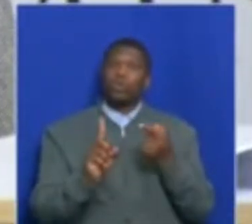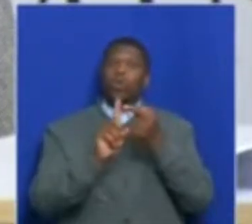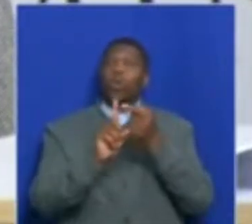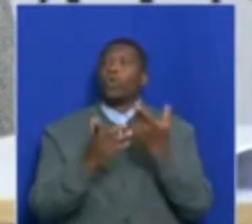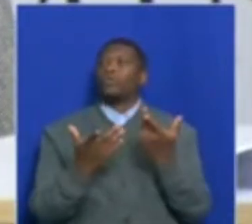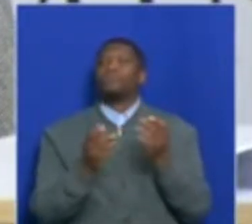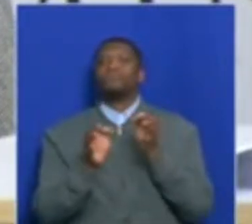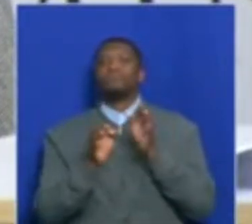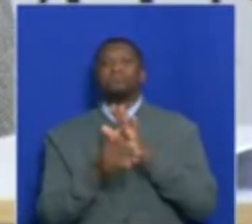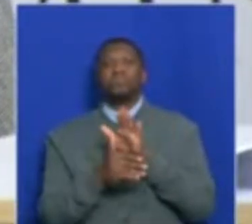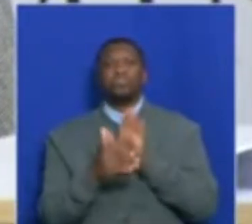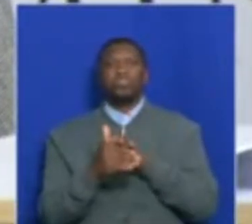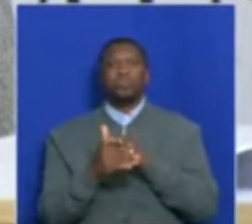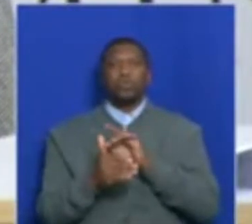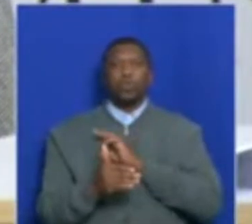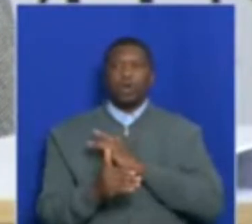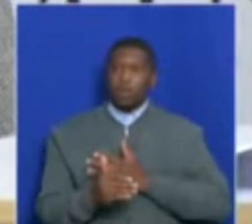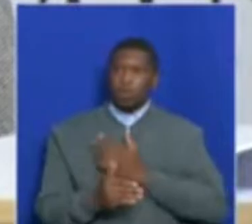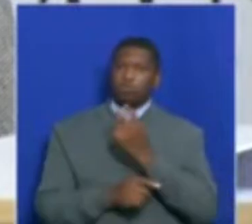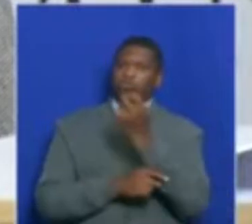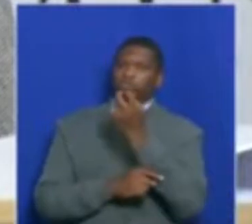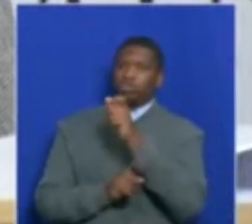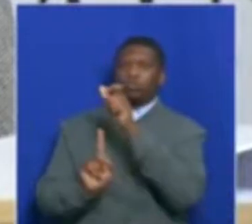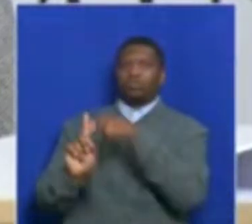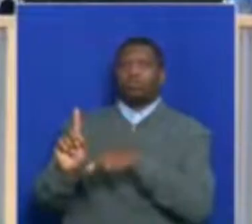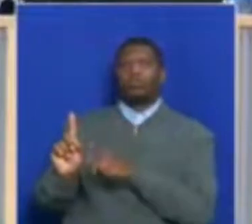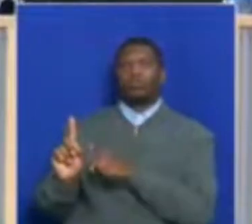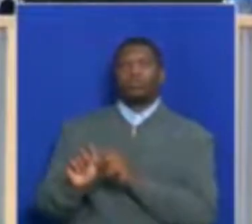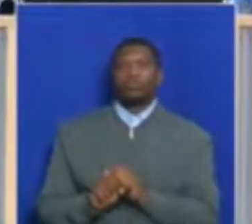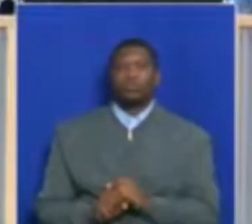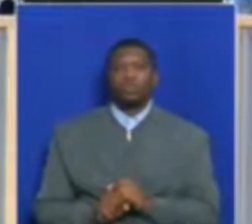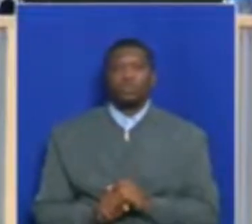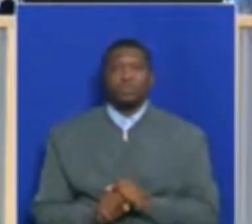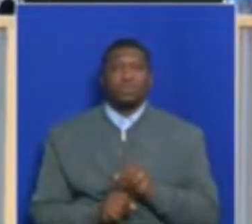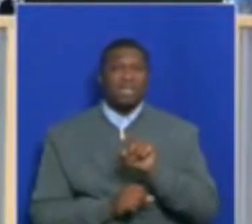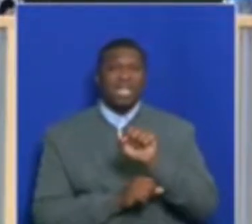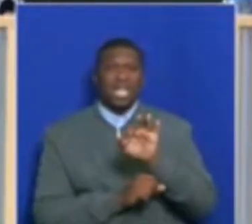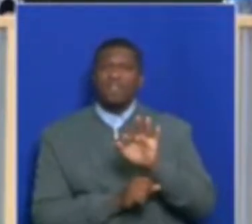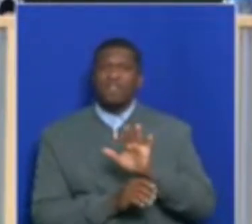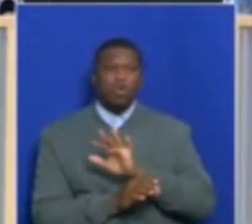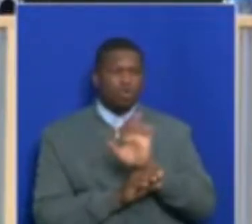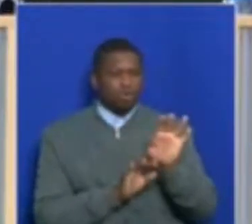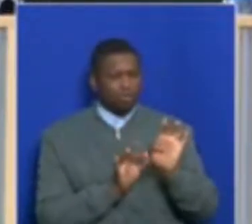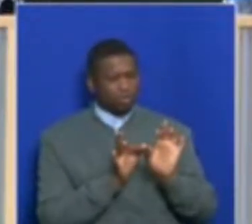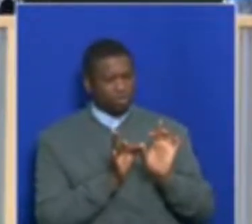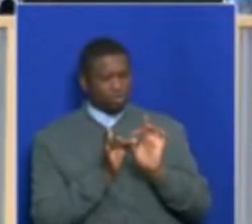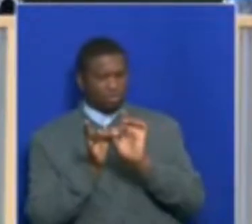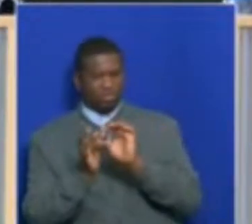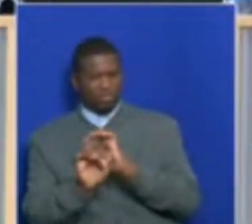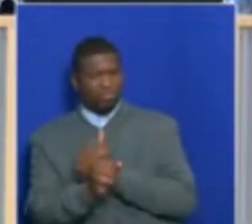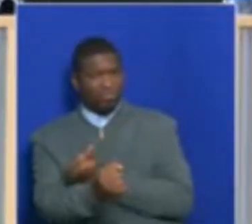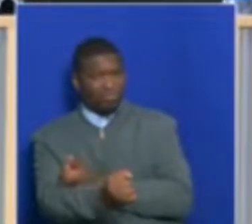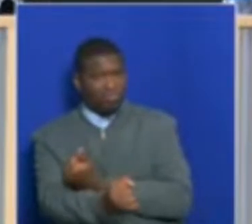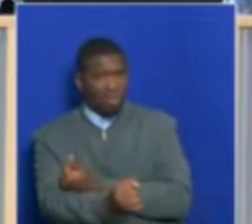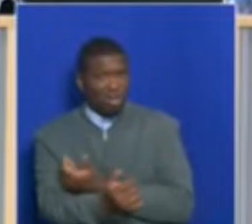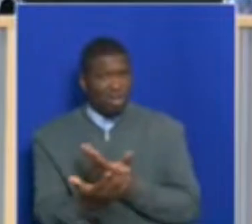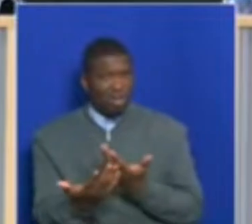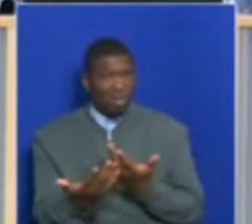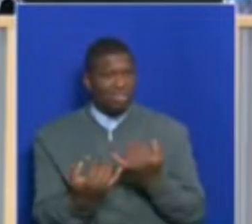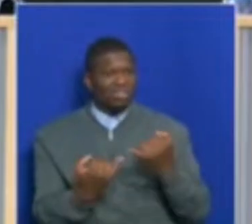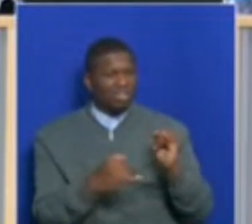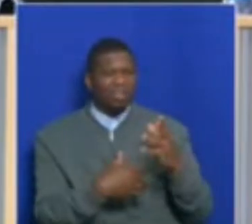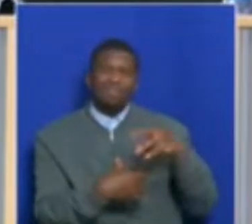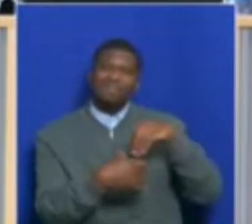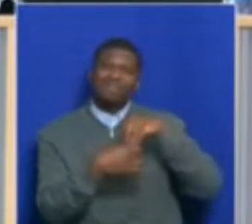Bevan. But if they are not looking for him for drug-related cases, why are they even involving